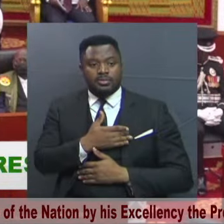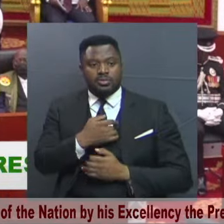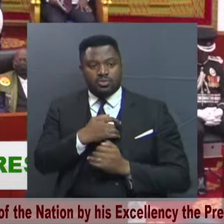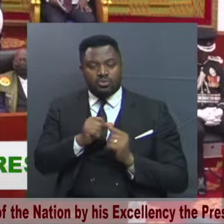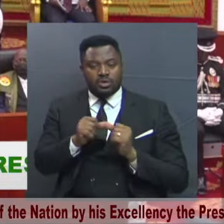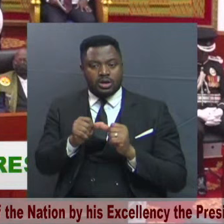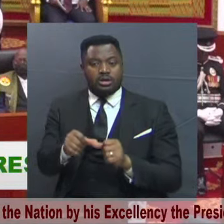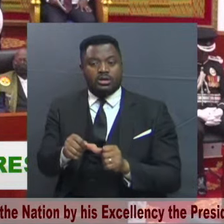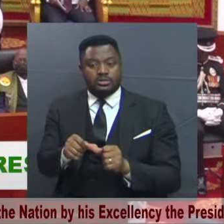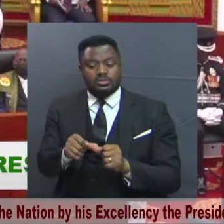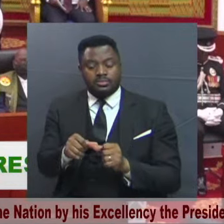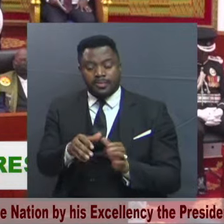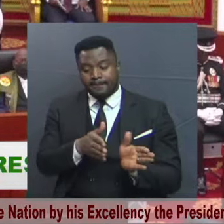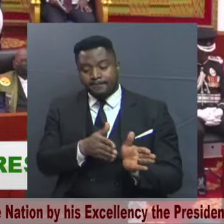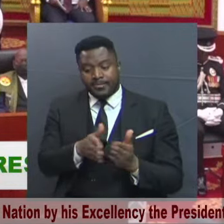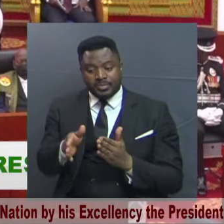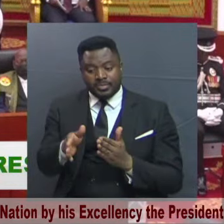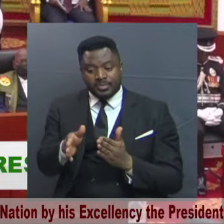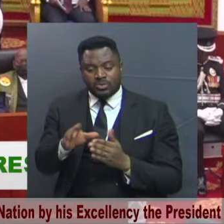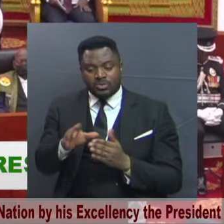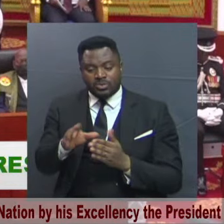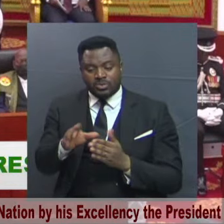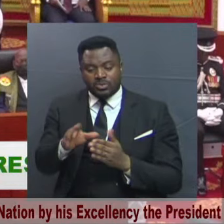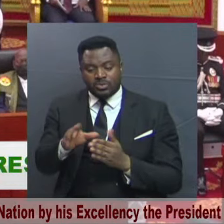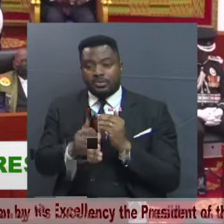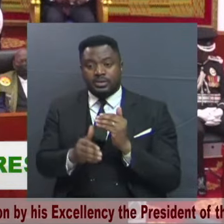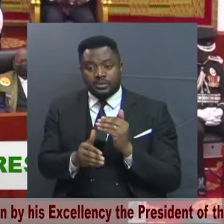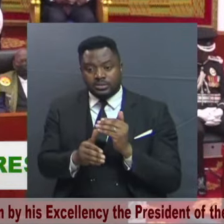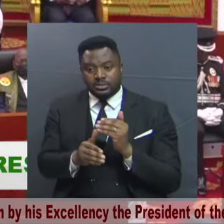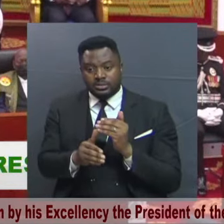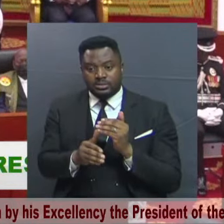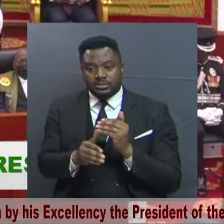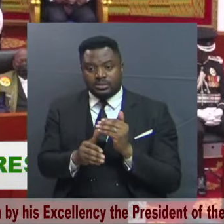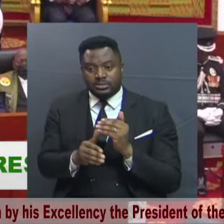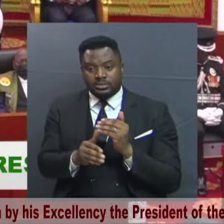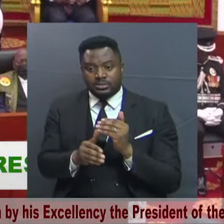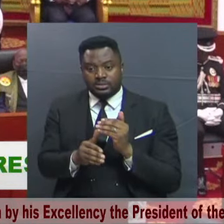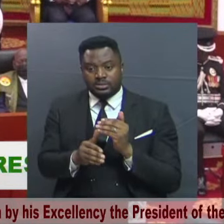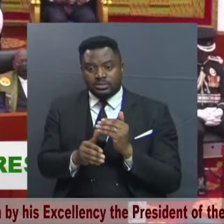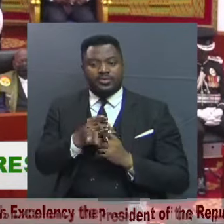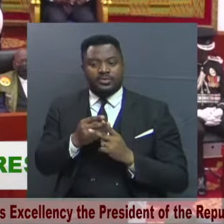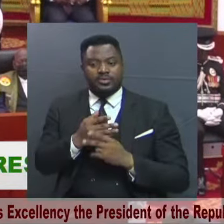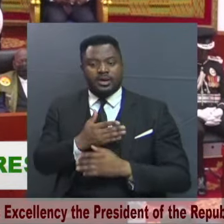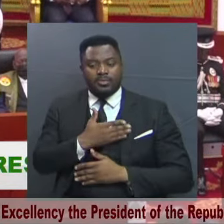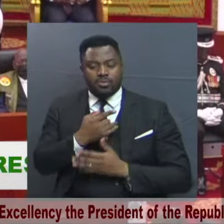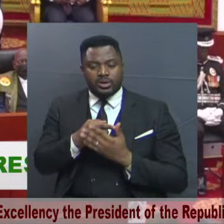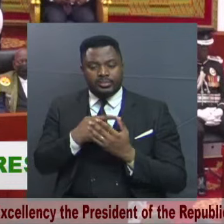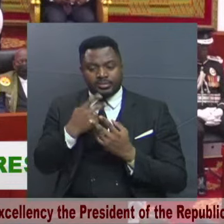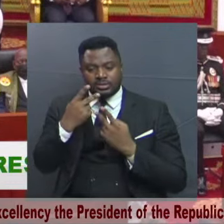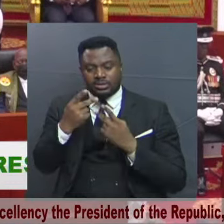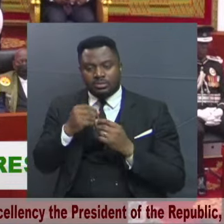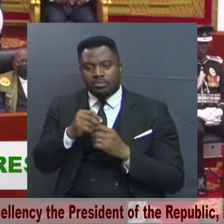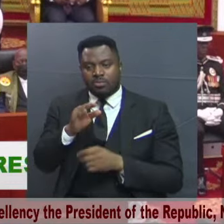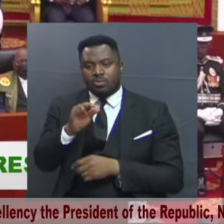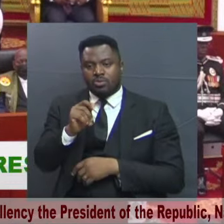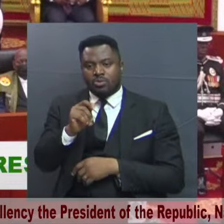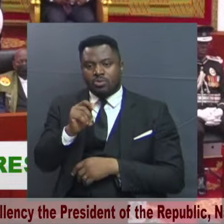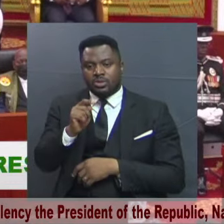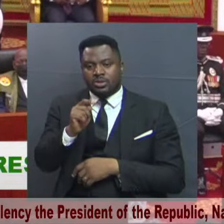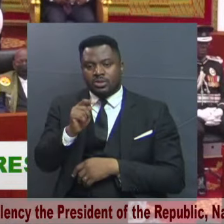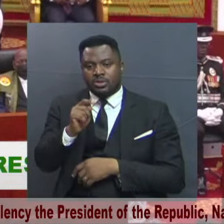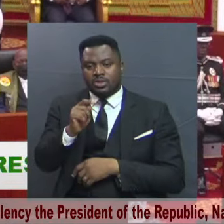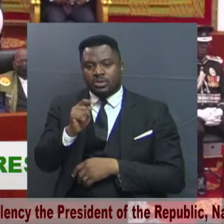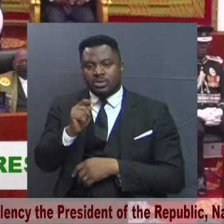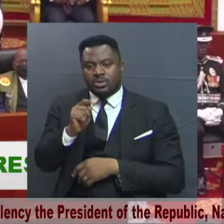ahead the preparations are all complete and I was excited and very pleased with what I saw at btim when I went to